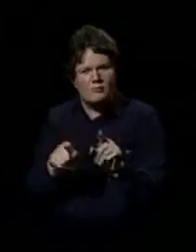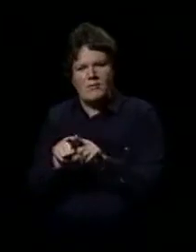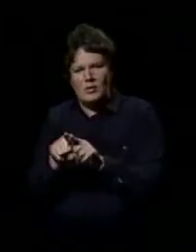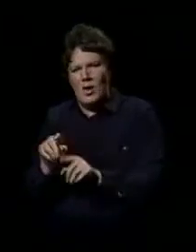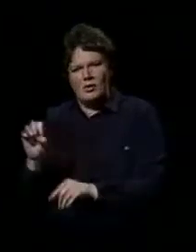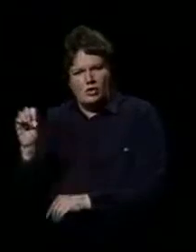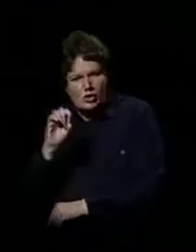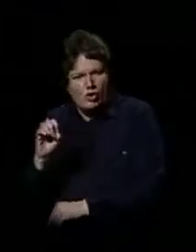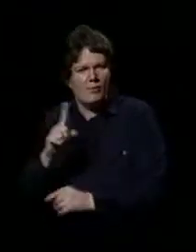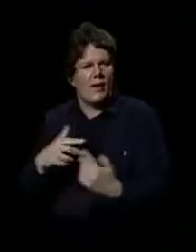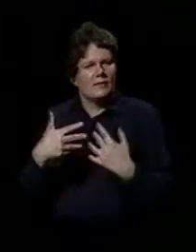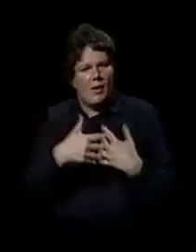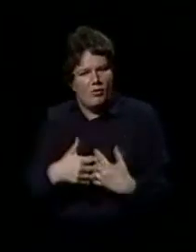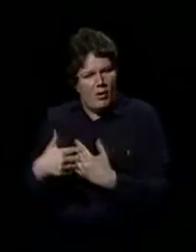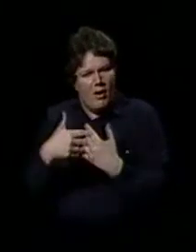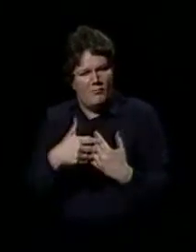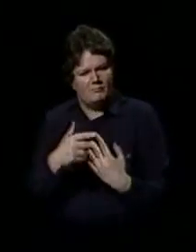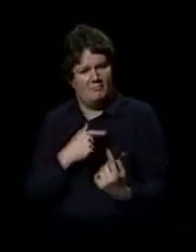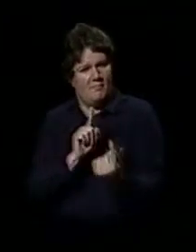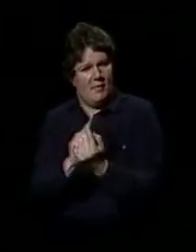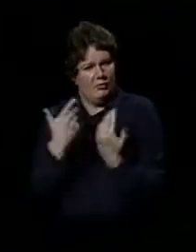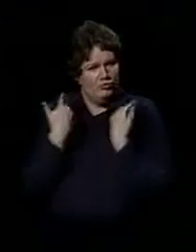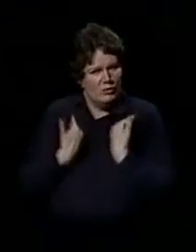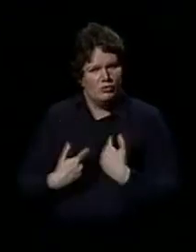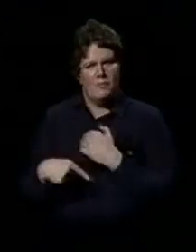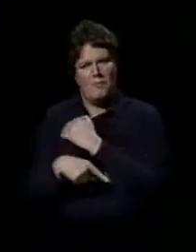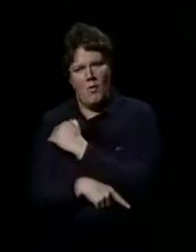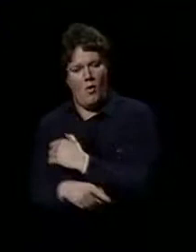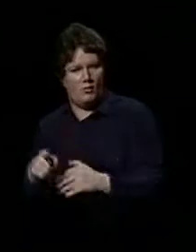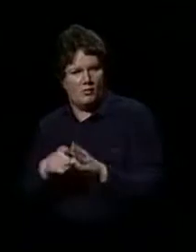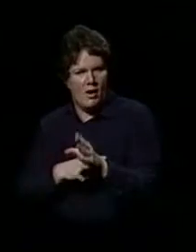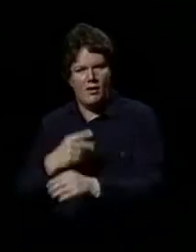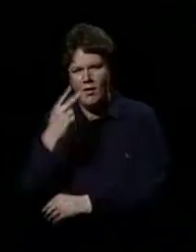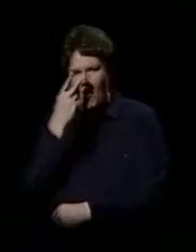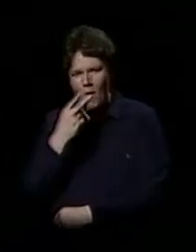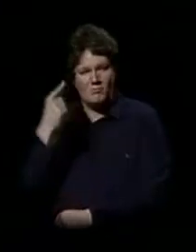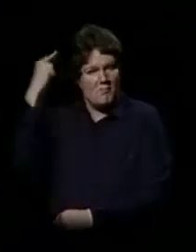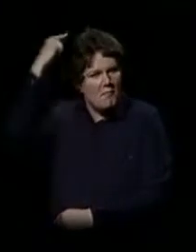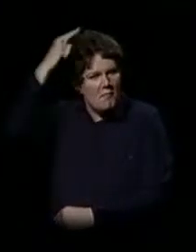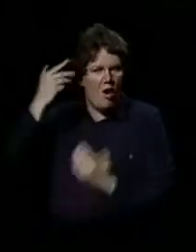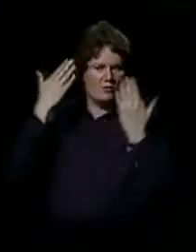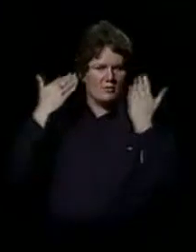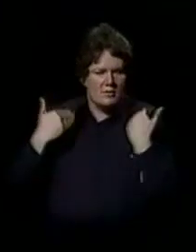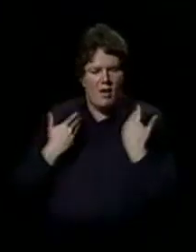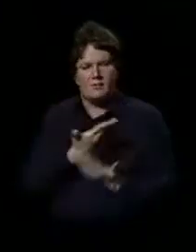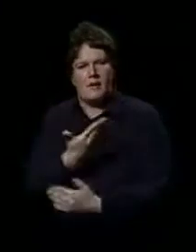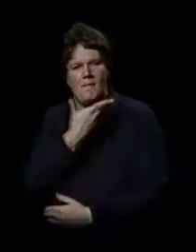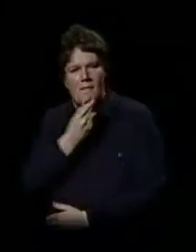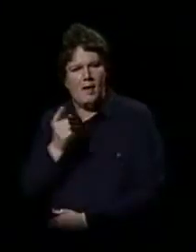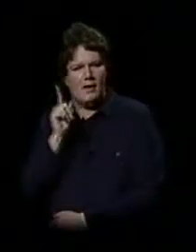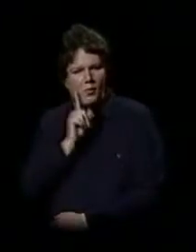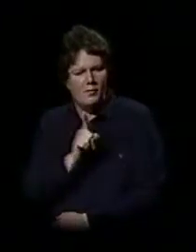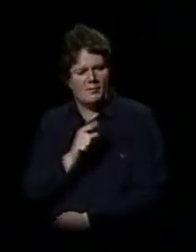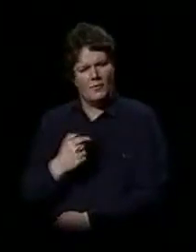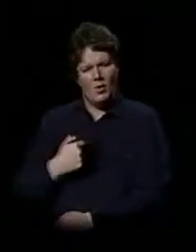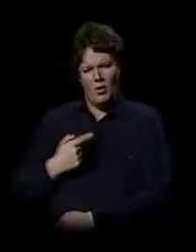from different parts of Europe and America. I met rich and poor, young and old, monks and nuns and laymen and laywomen.